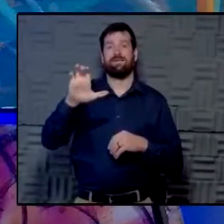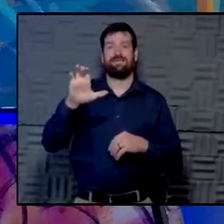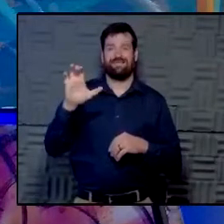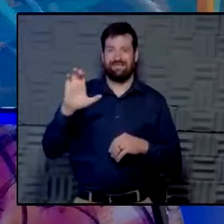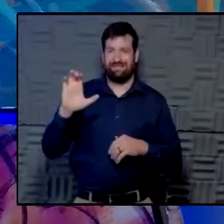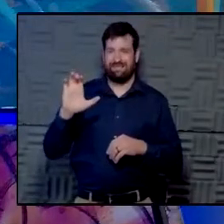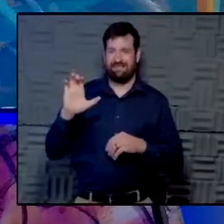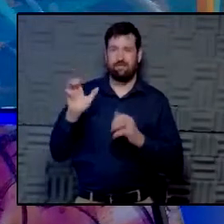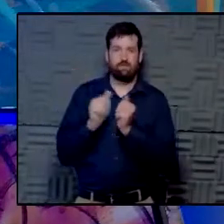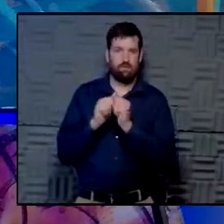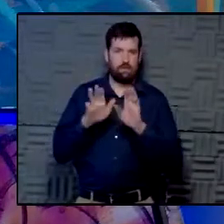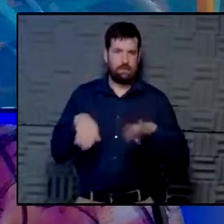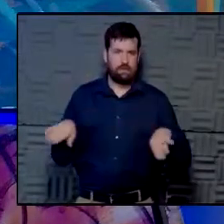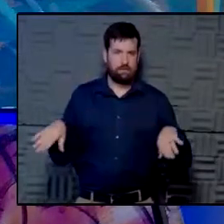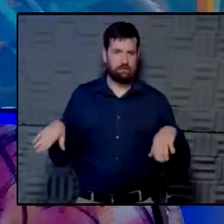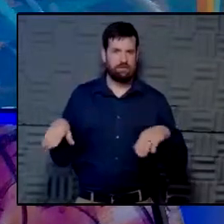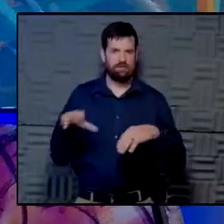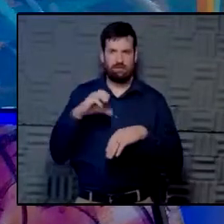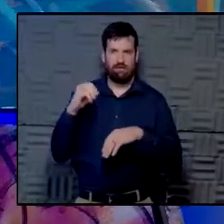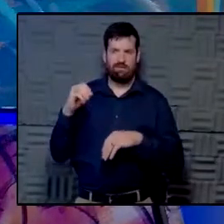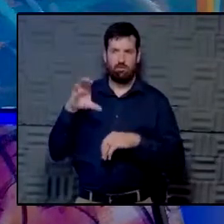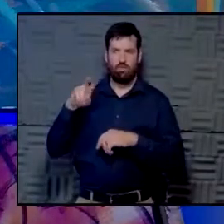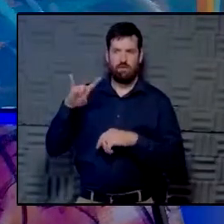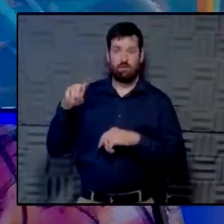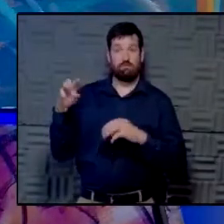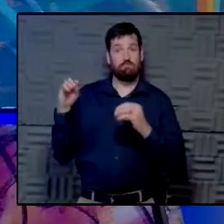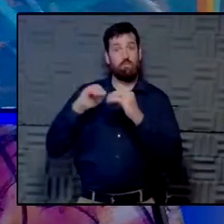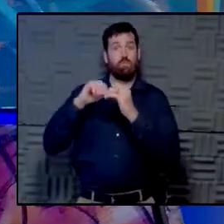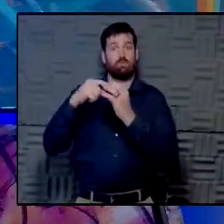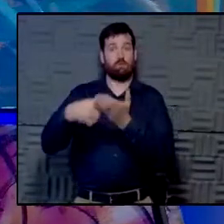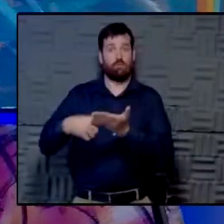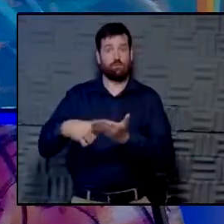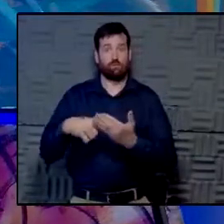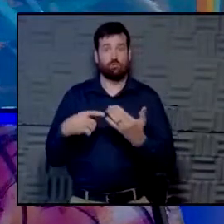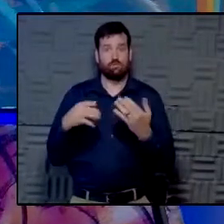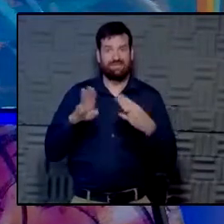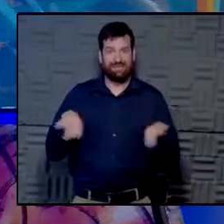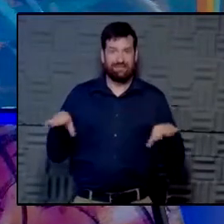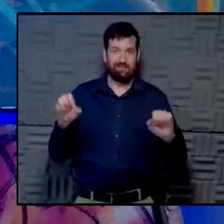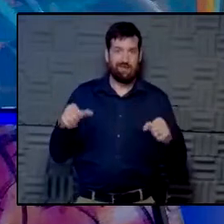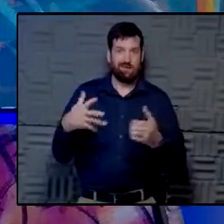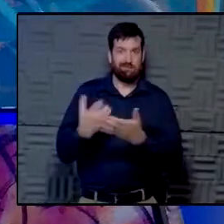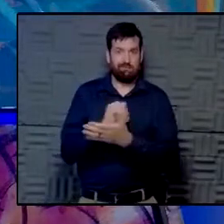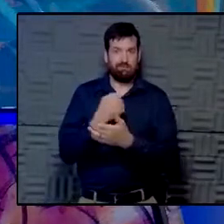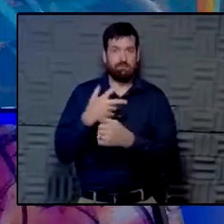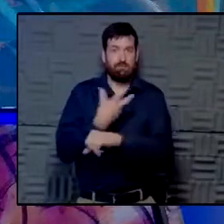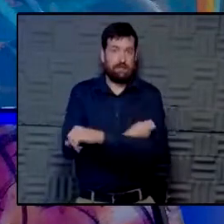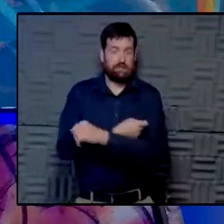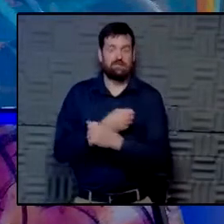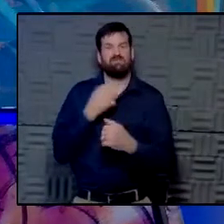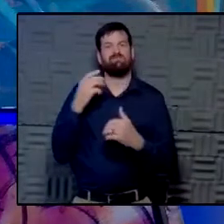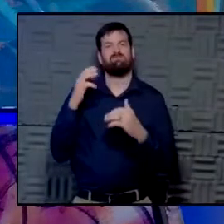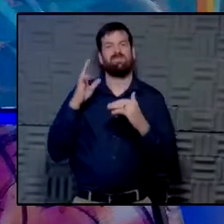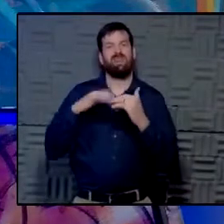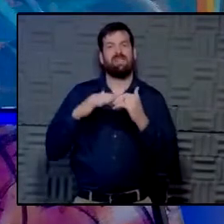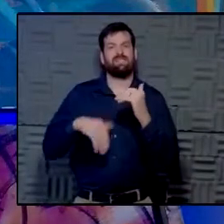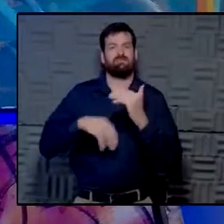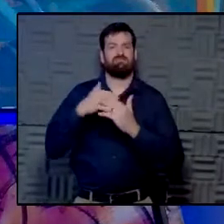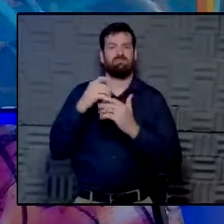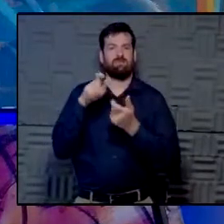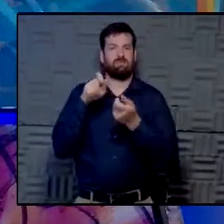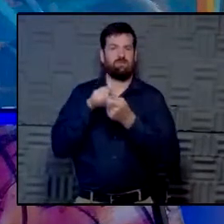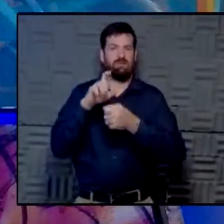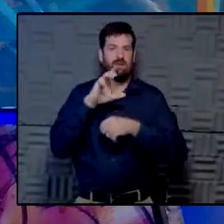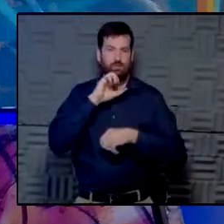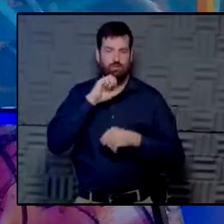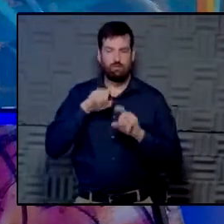now. Obviously, that's becoming even more of a conversation with children now able to get the vaccine, at least a certain age limit being able to get the vaccine. But those